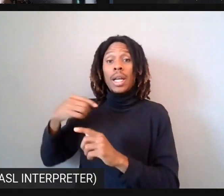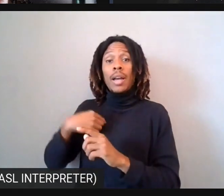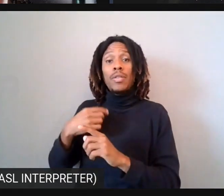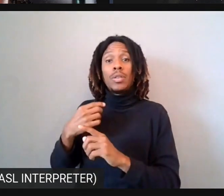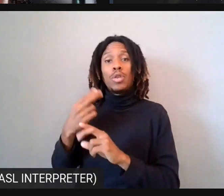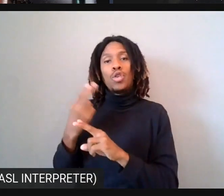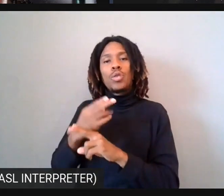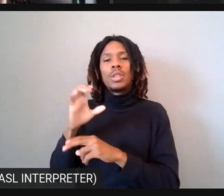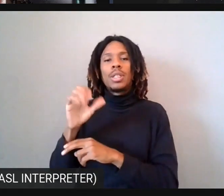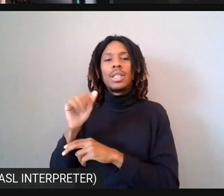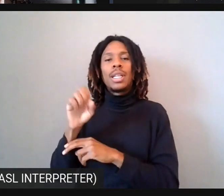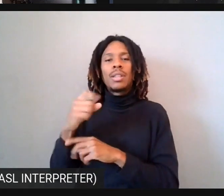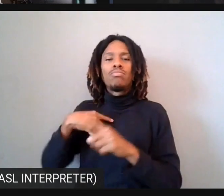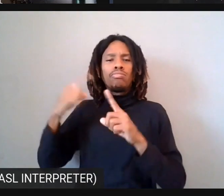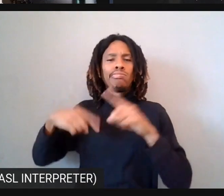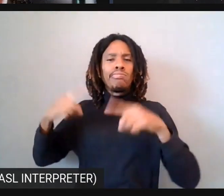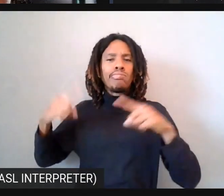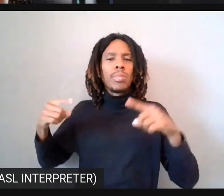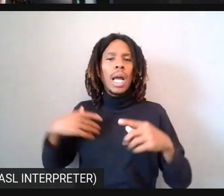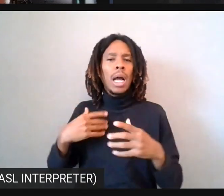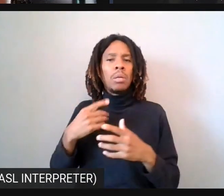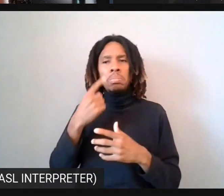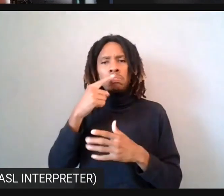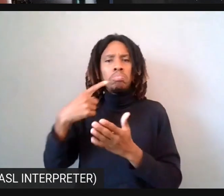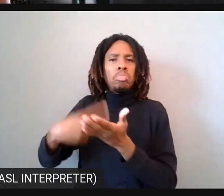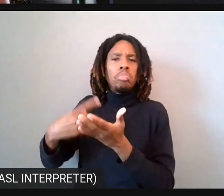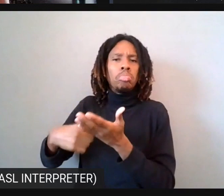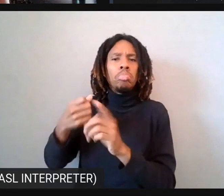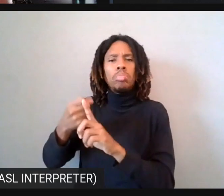Like there are various use cases that I would love to discuss here, and even